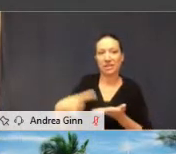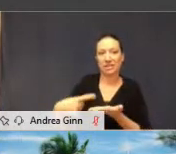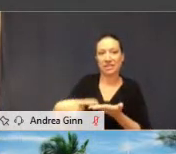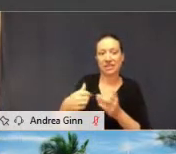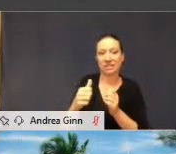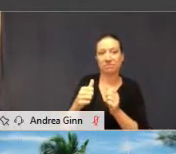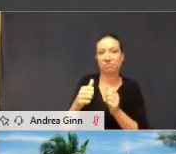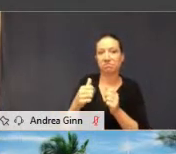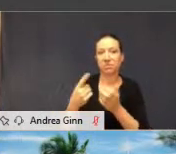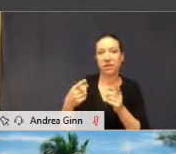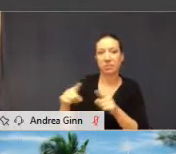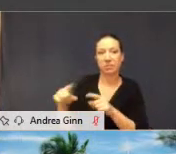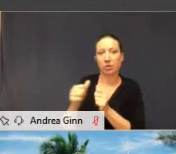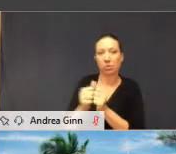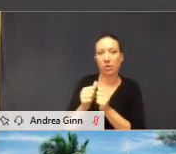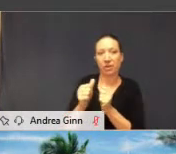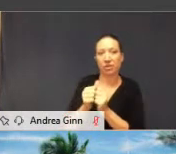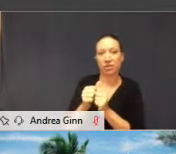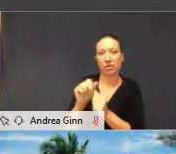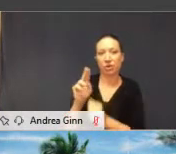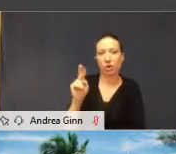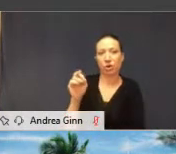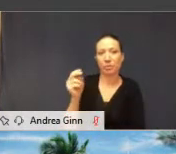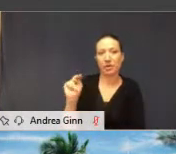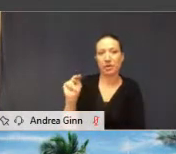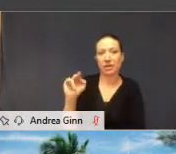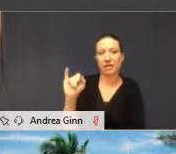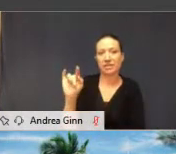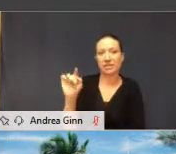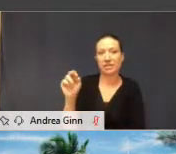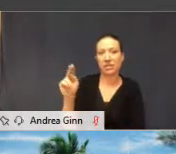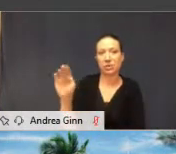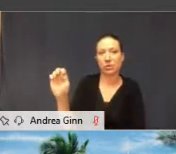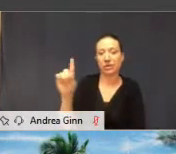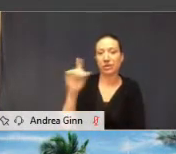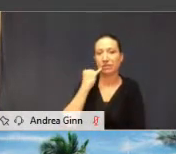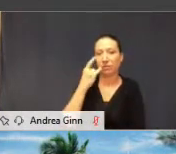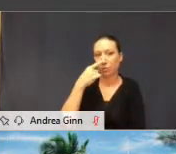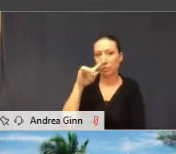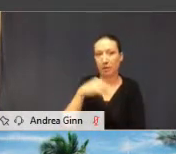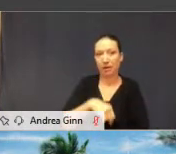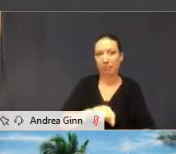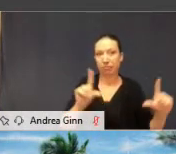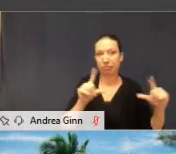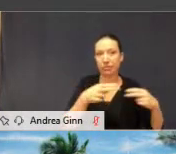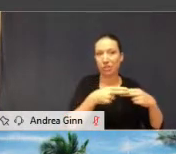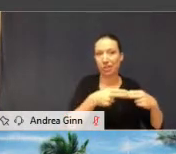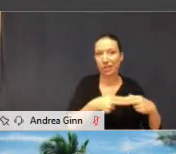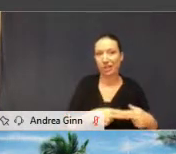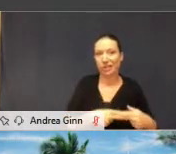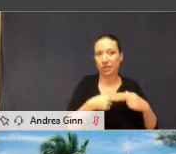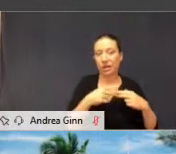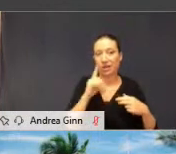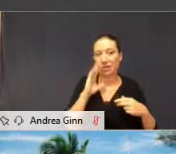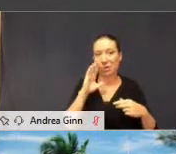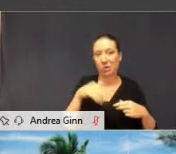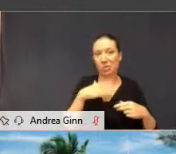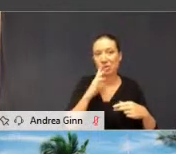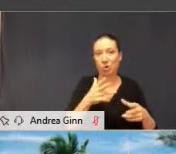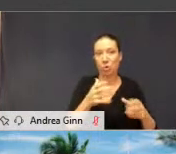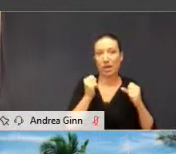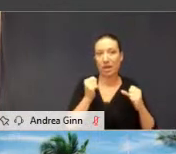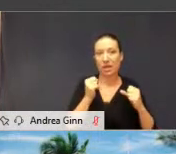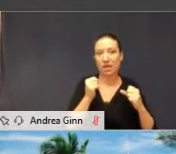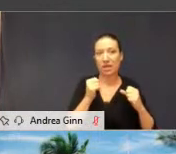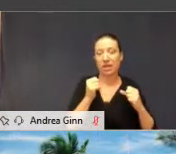up. So, Ebuko, if you could share slides, I'll go very quick. I know we're very over. And I wish I could, Nicole, but it's